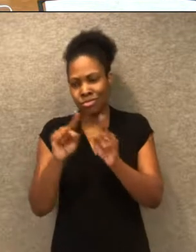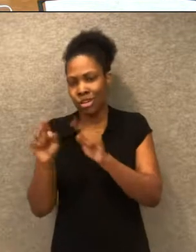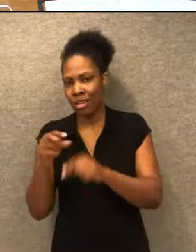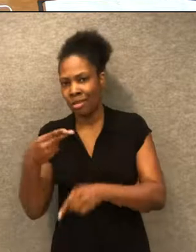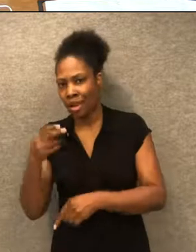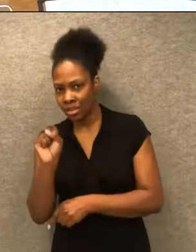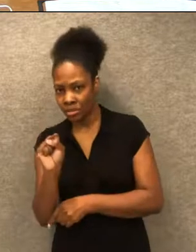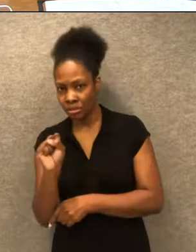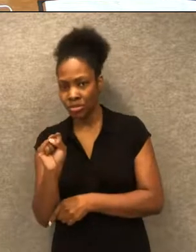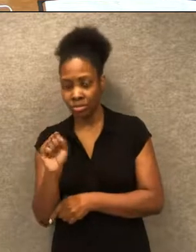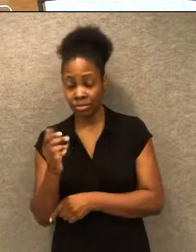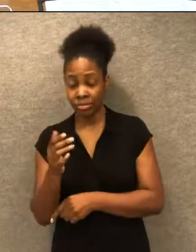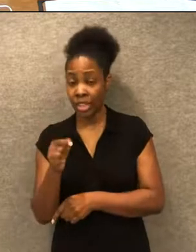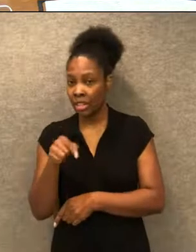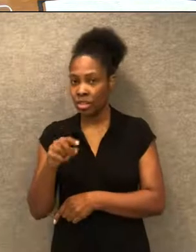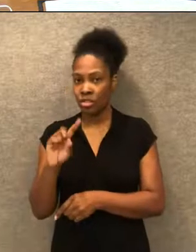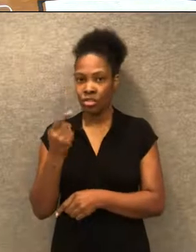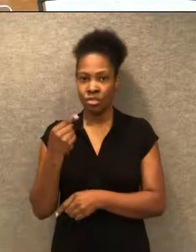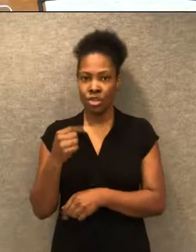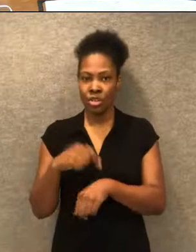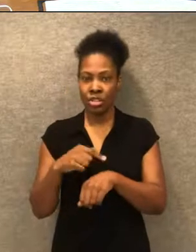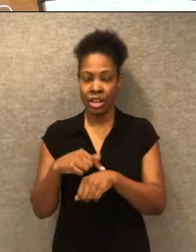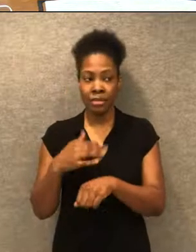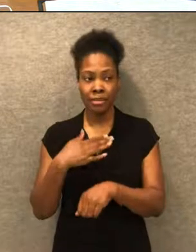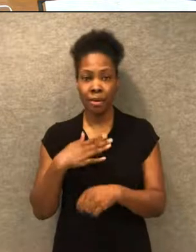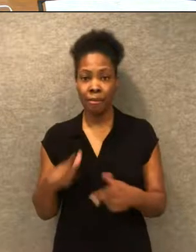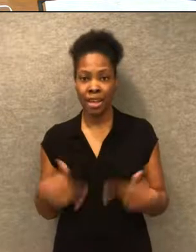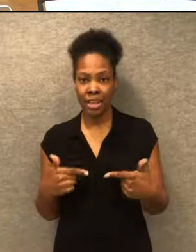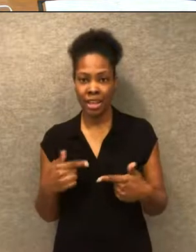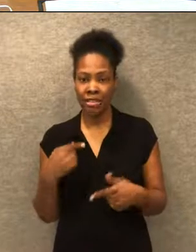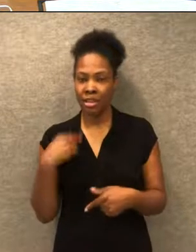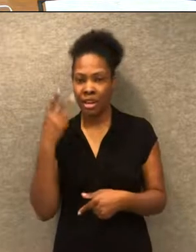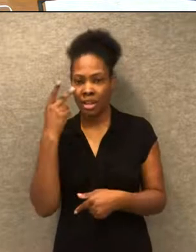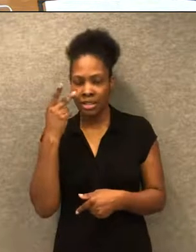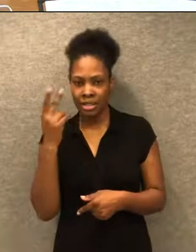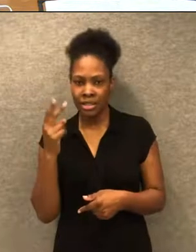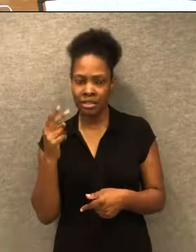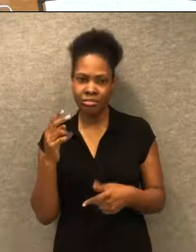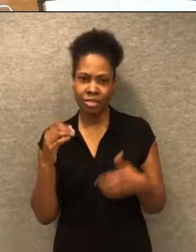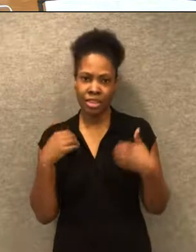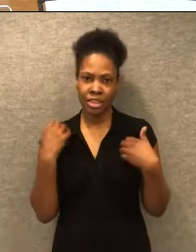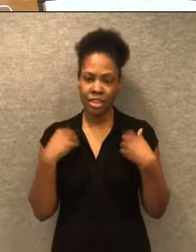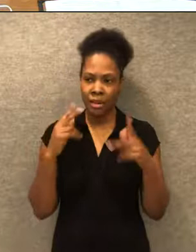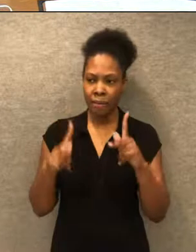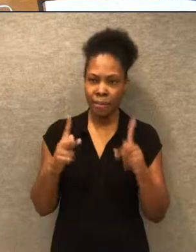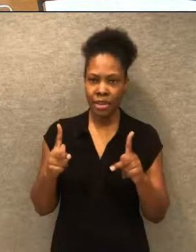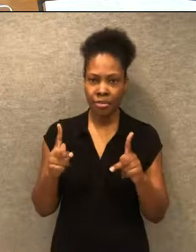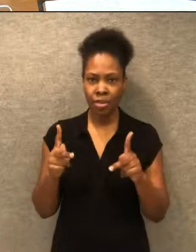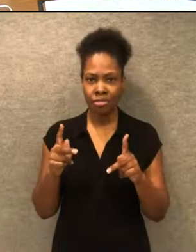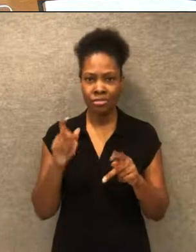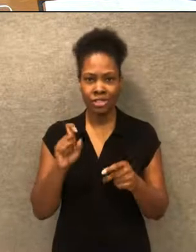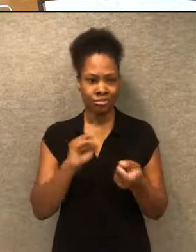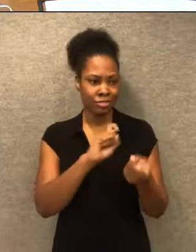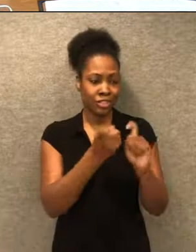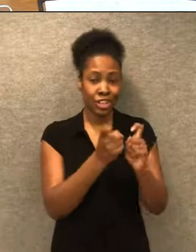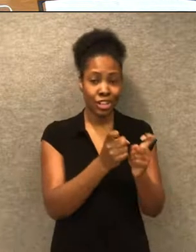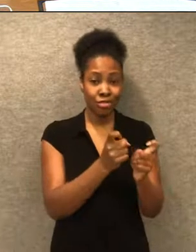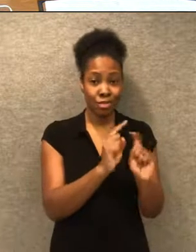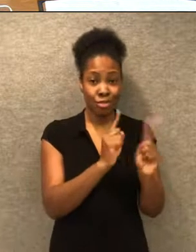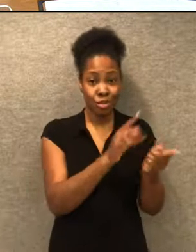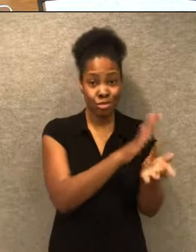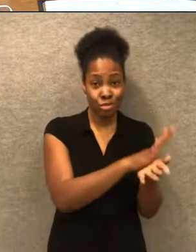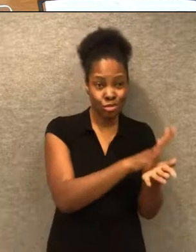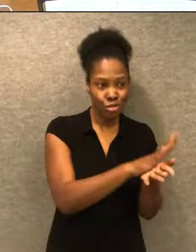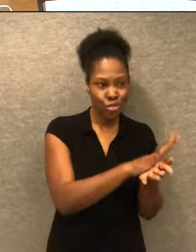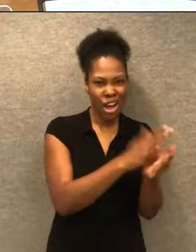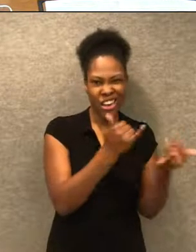I saw where young people had to literally switch from being in school and being